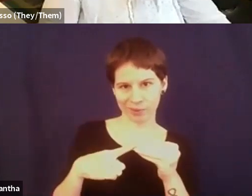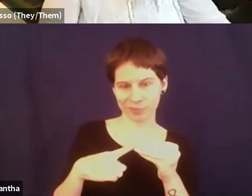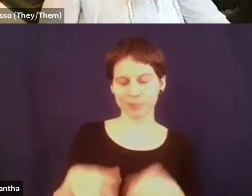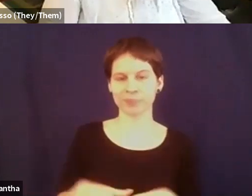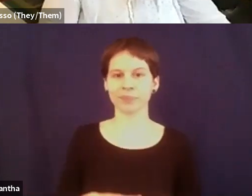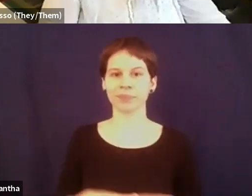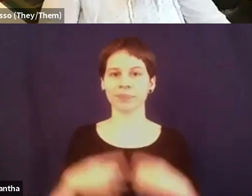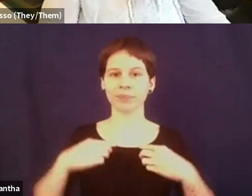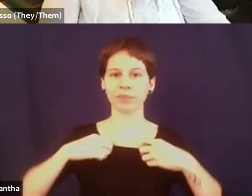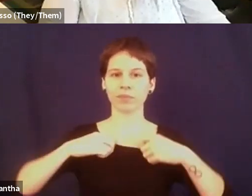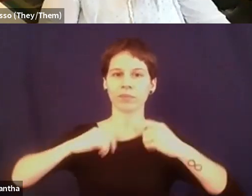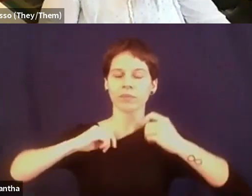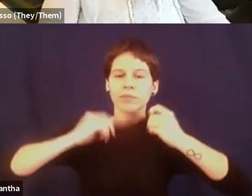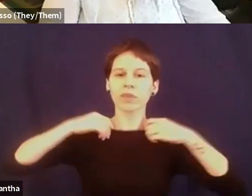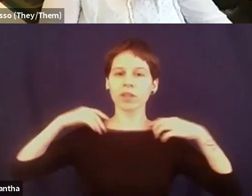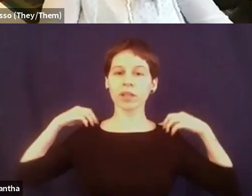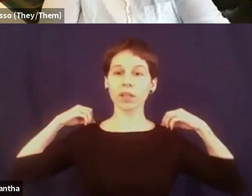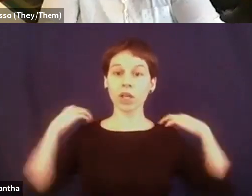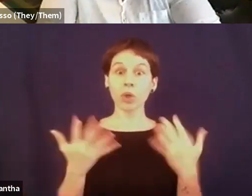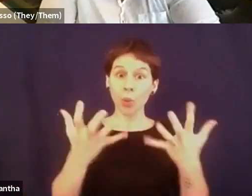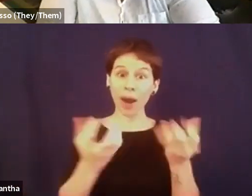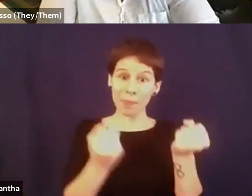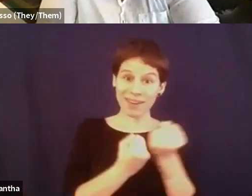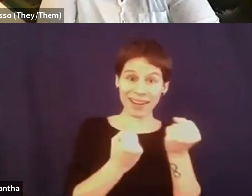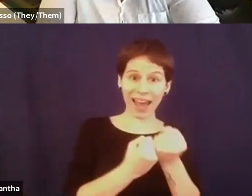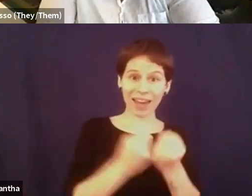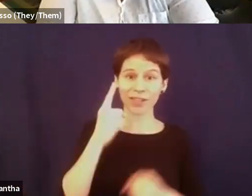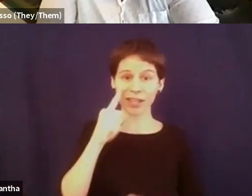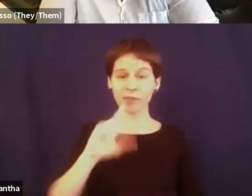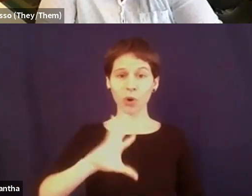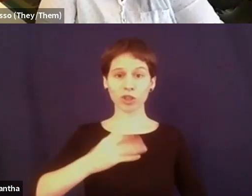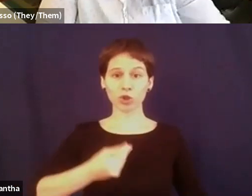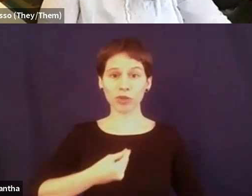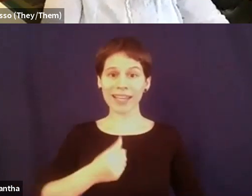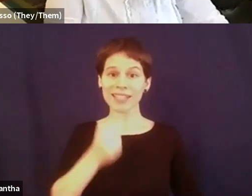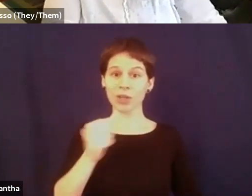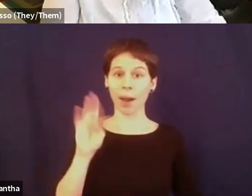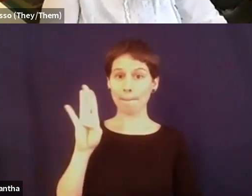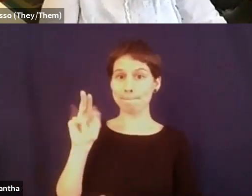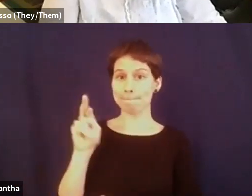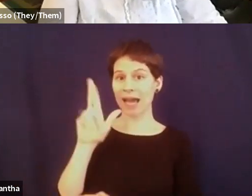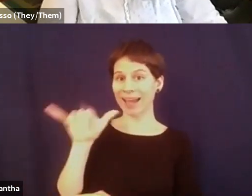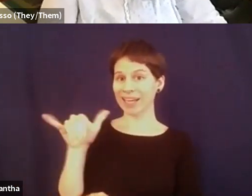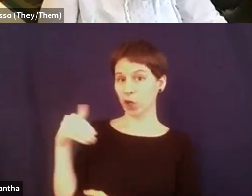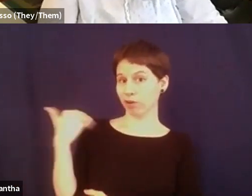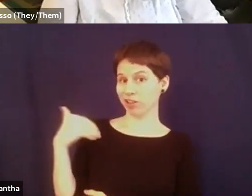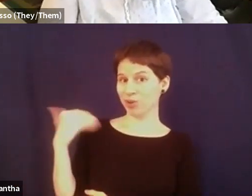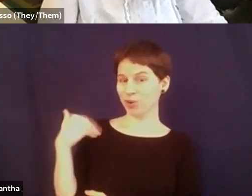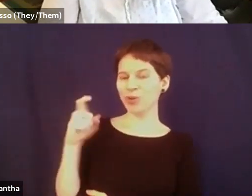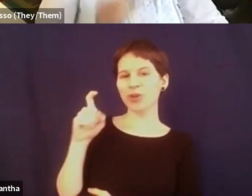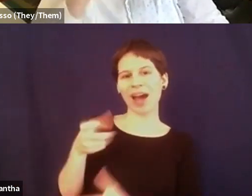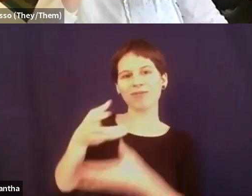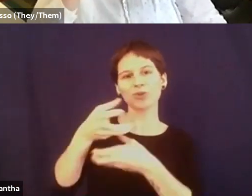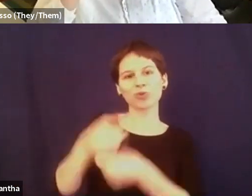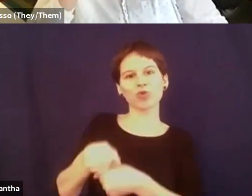really are wanting to be an advocate for trans and non-binary youth, you have to work on trust building. Like,